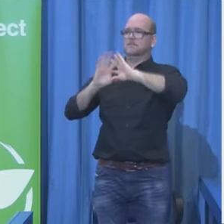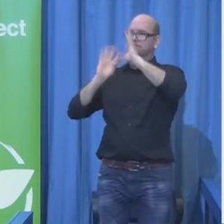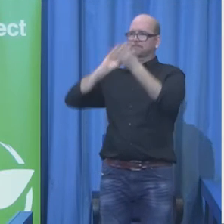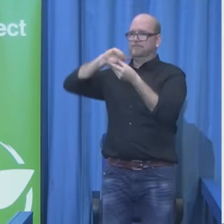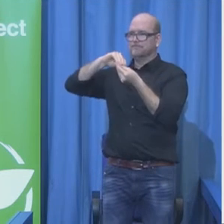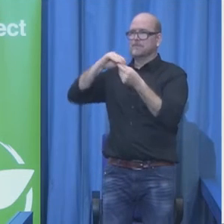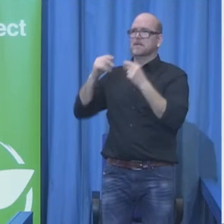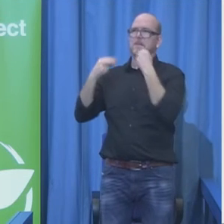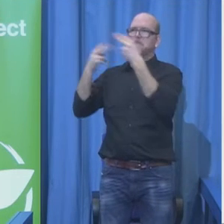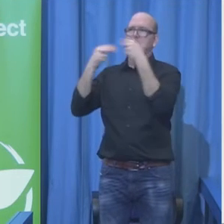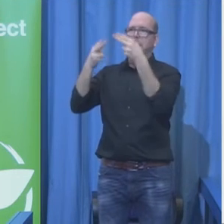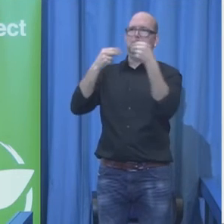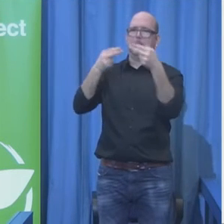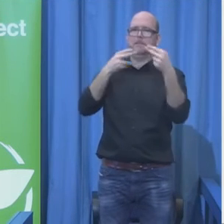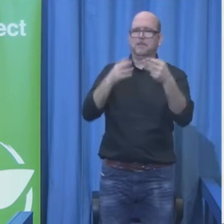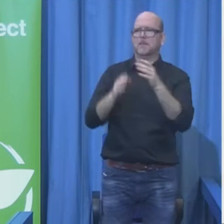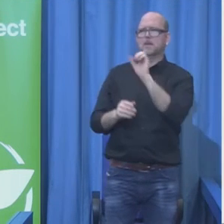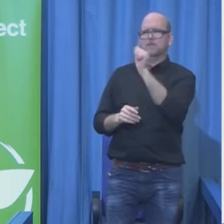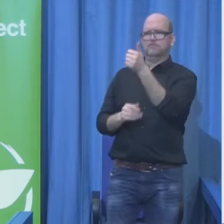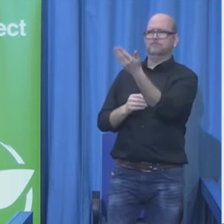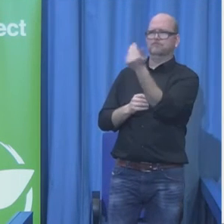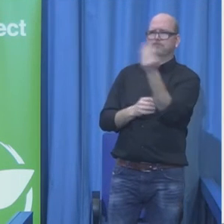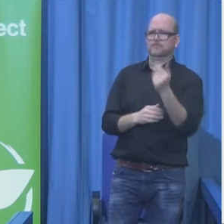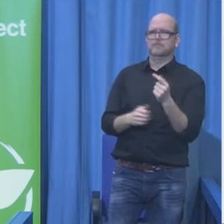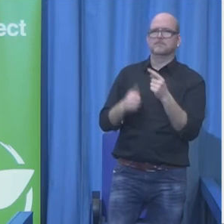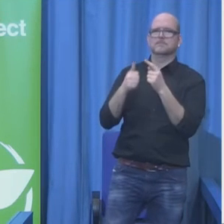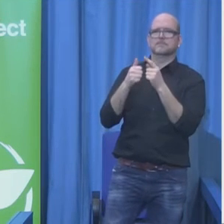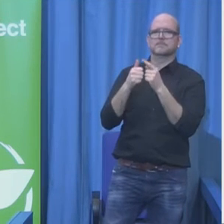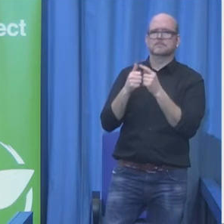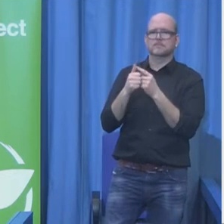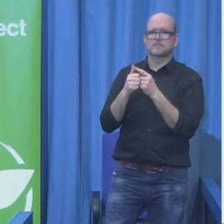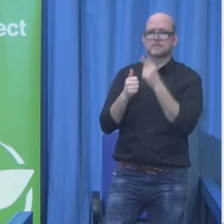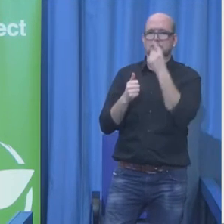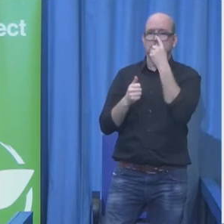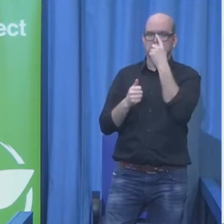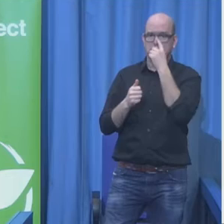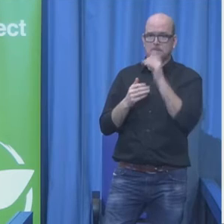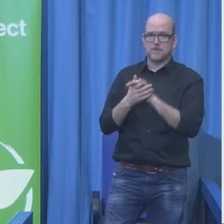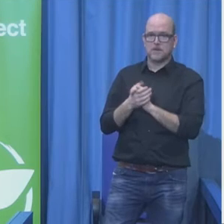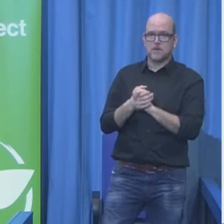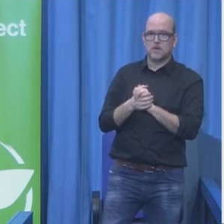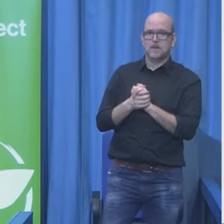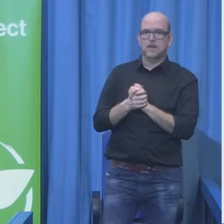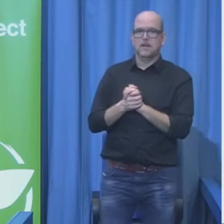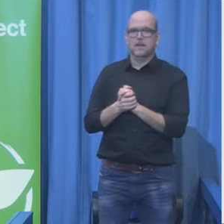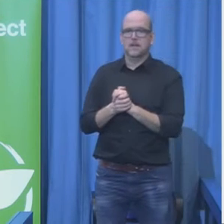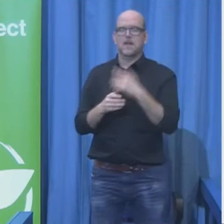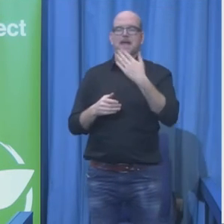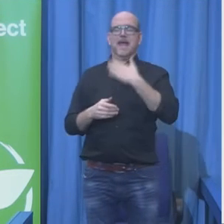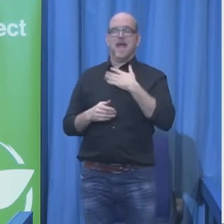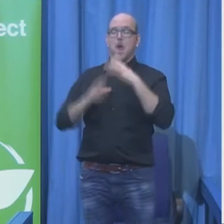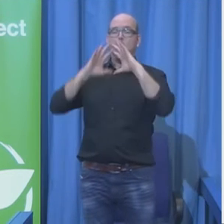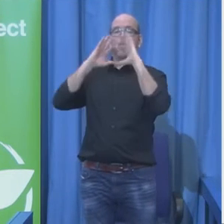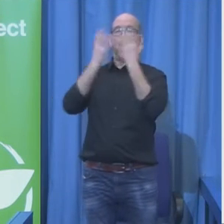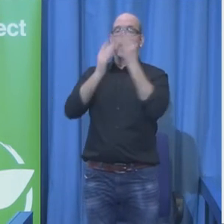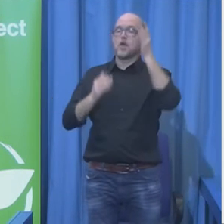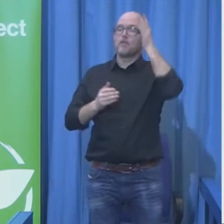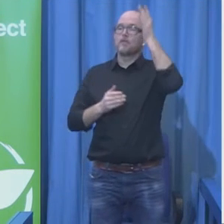Stefan. Here's Ingo Tainer from the World Future Council. I would like to ask a question to, in particular, to Mr.